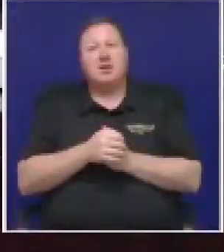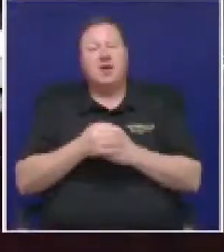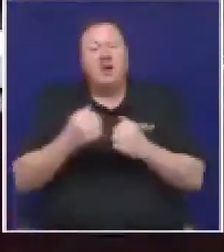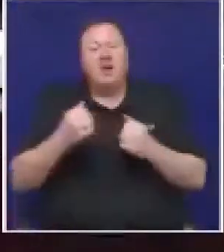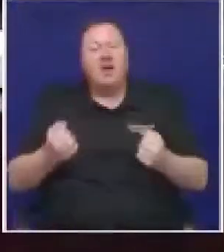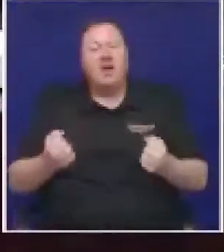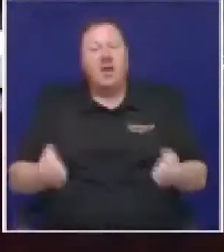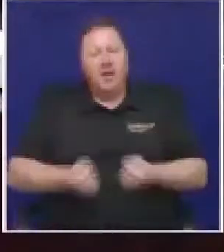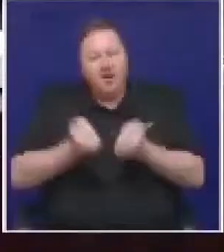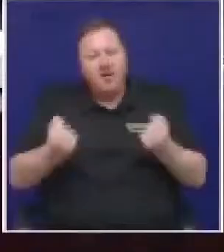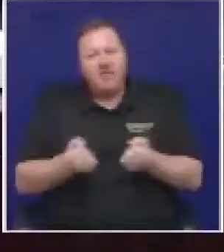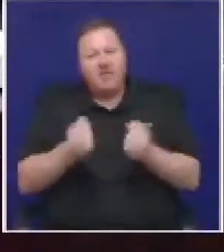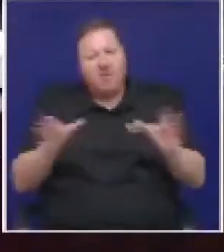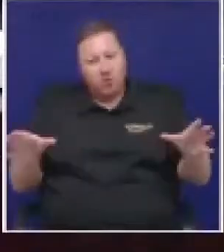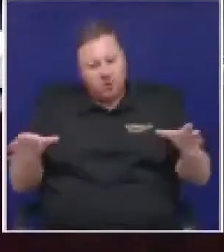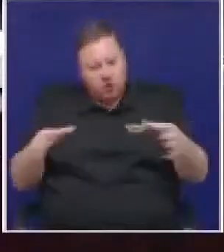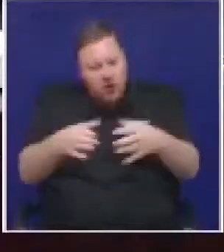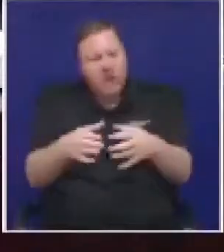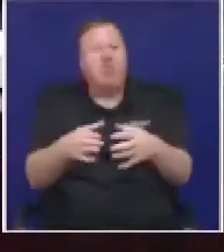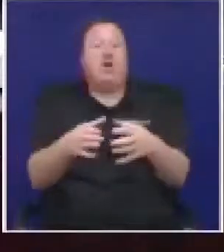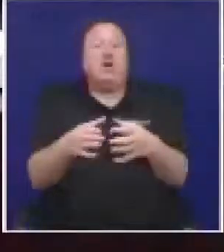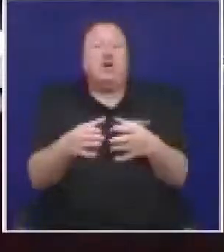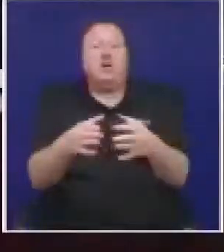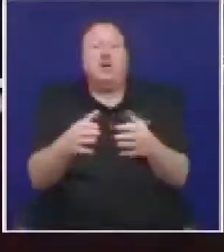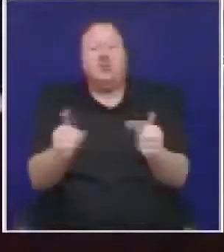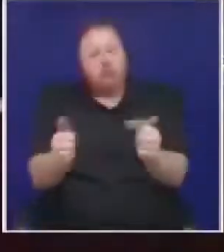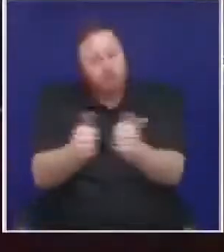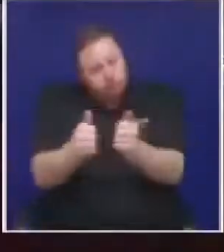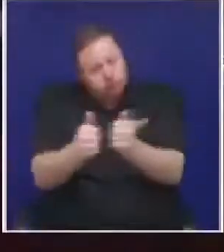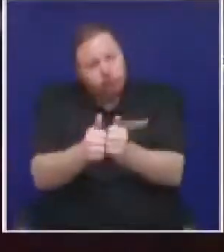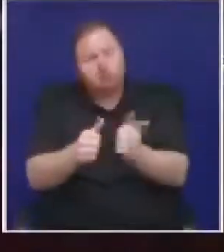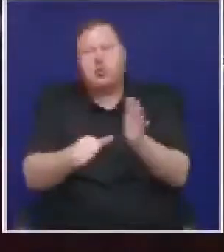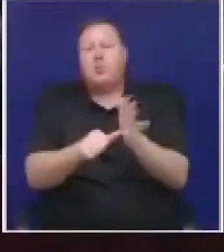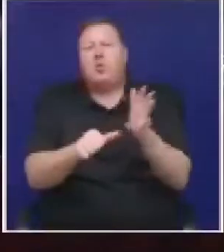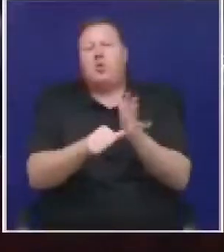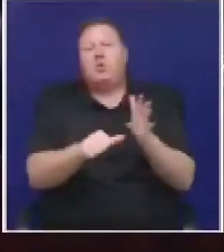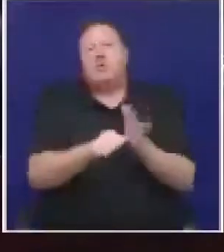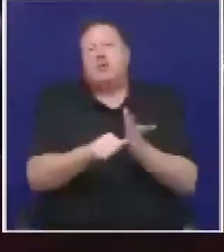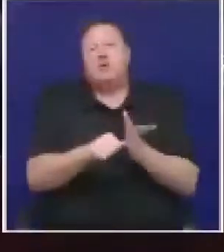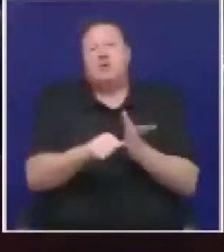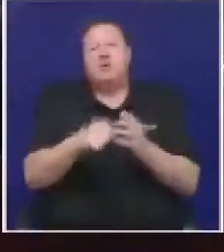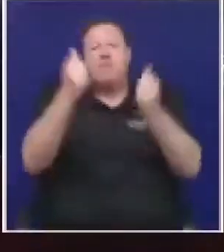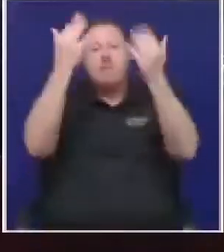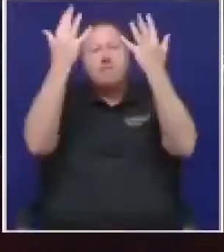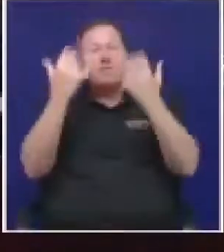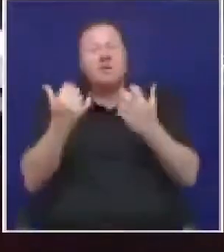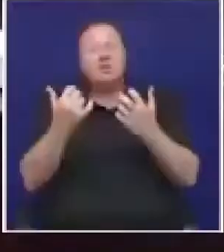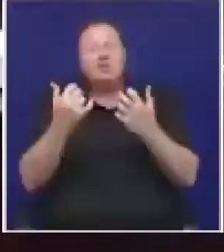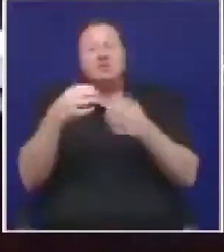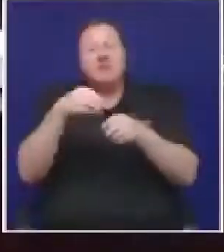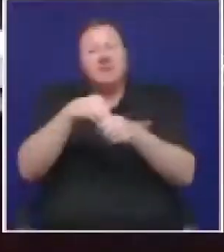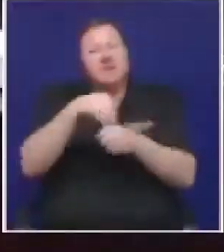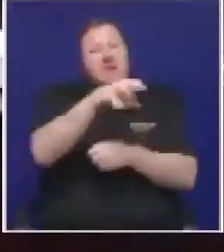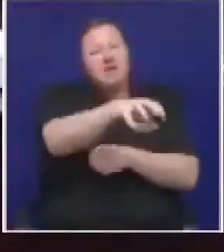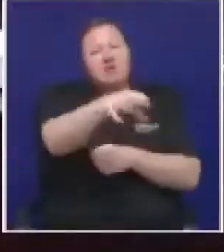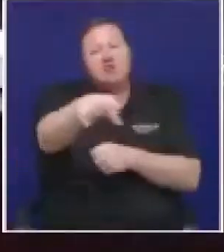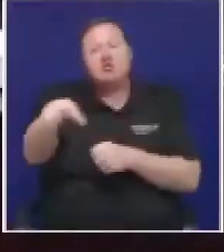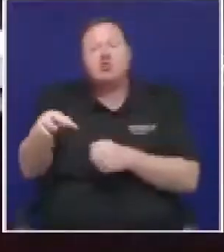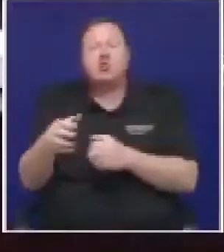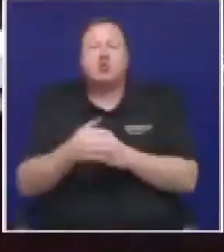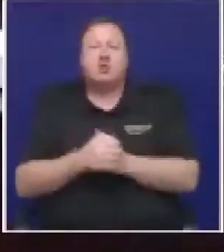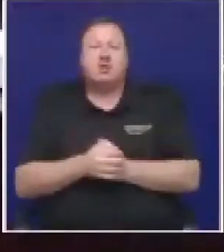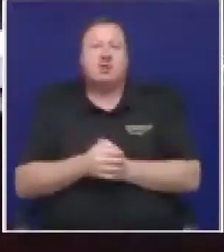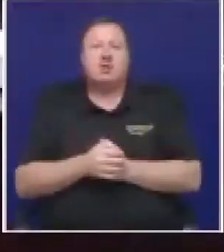together. Let's prioritize together. But the budgets are in the institutions. So you'll never